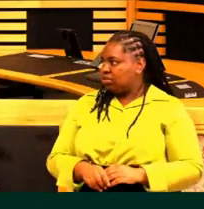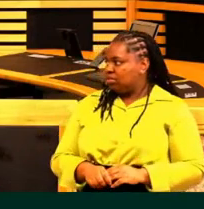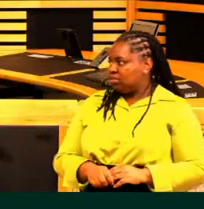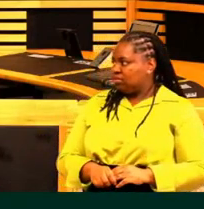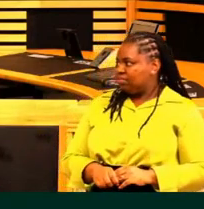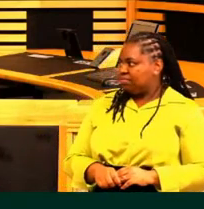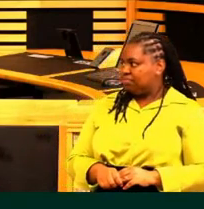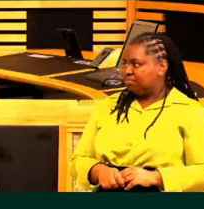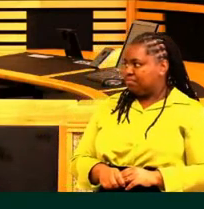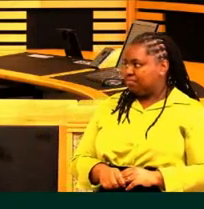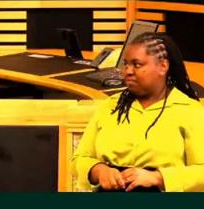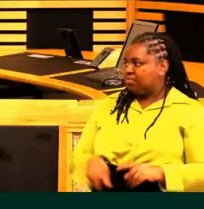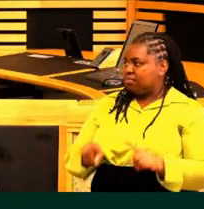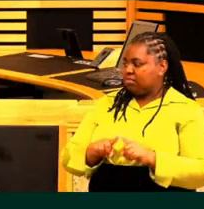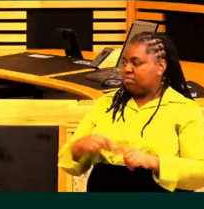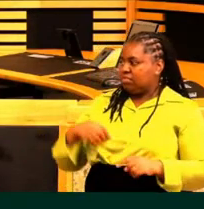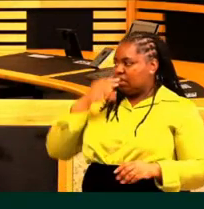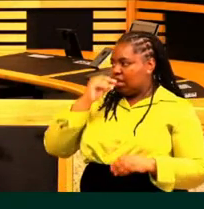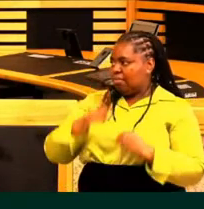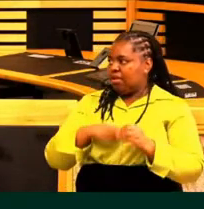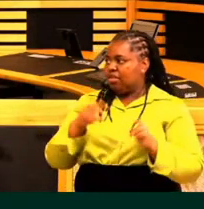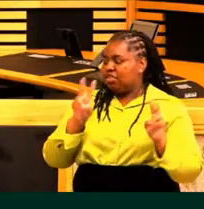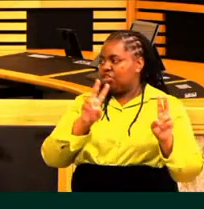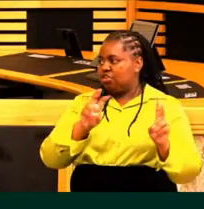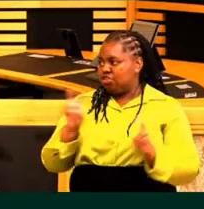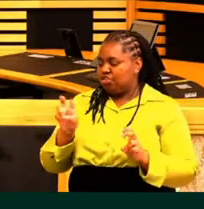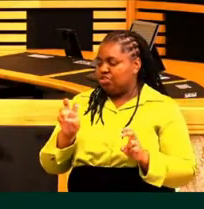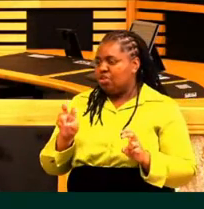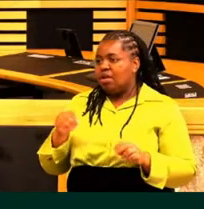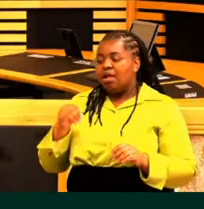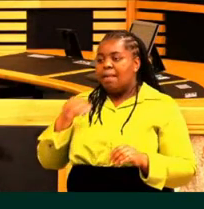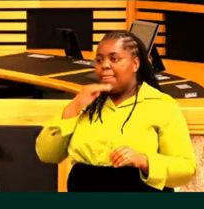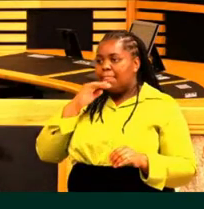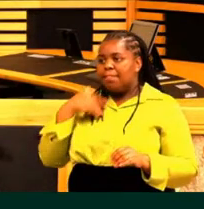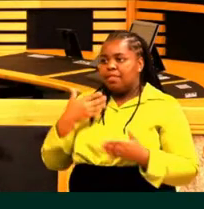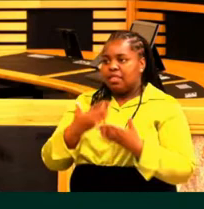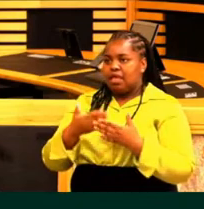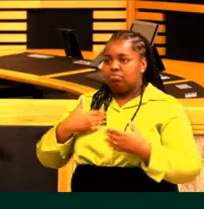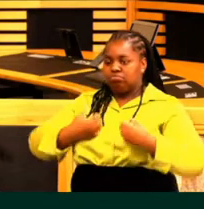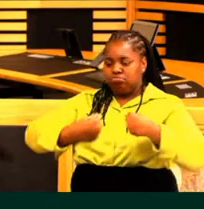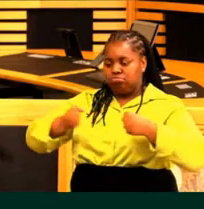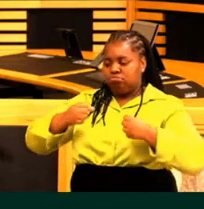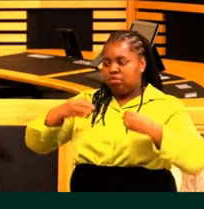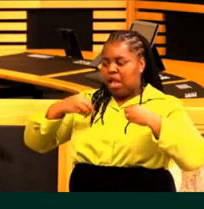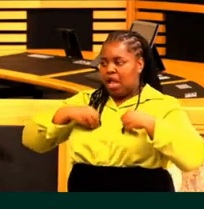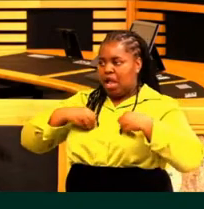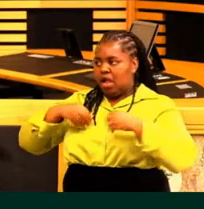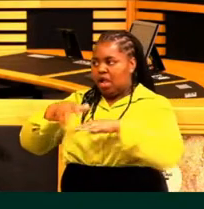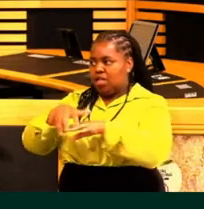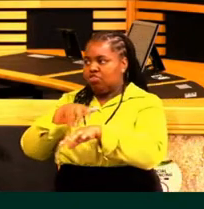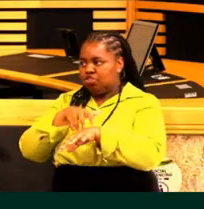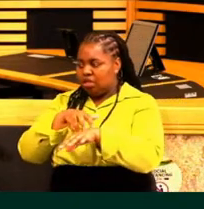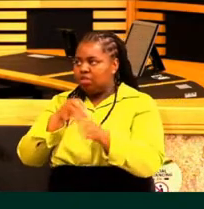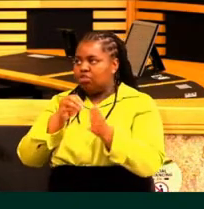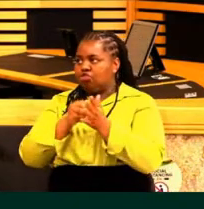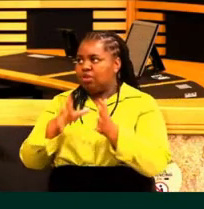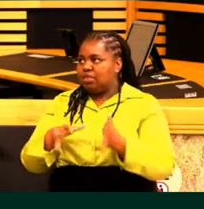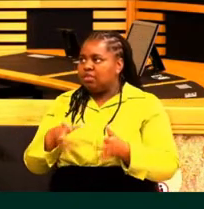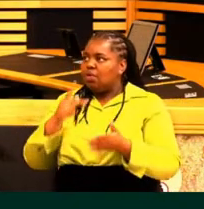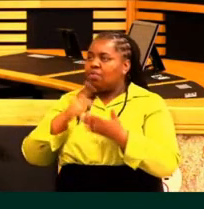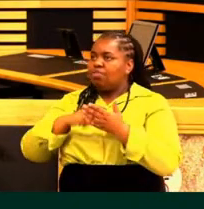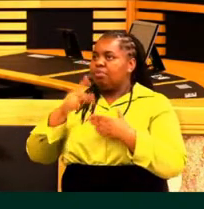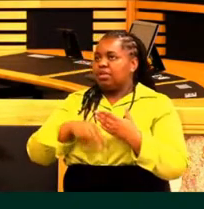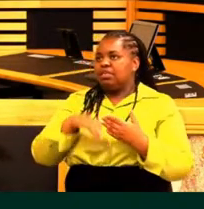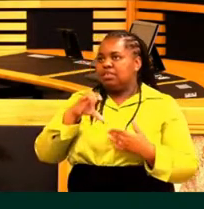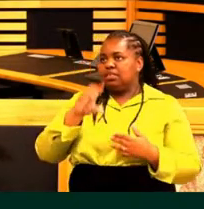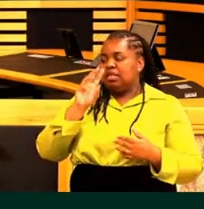we're also speaking about an issue of being able to place agricultural unemployed students we project the